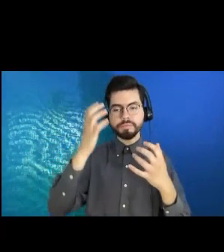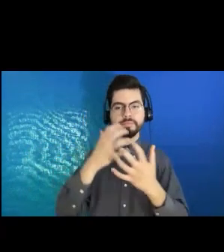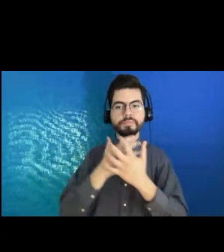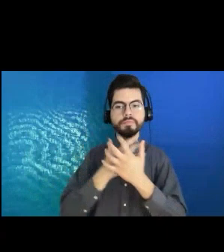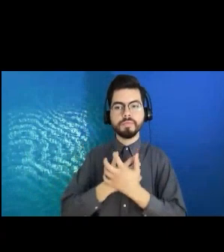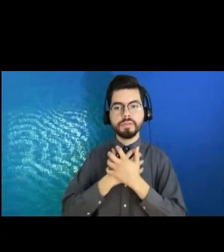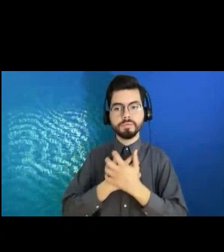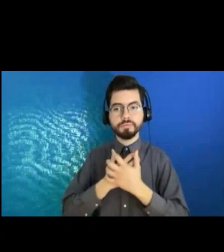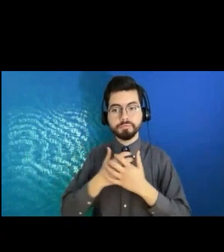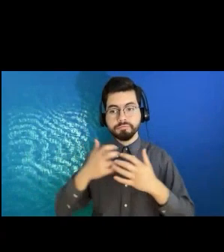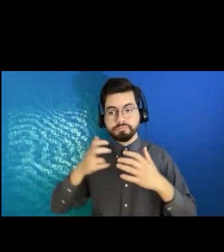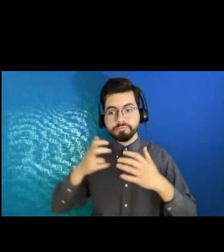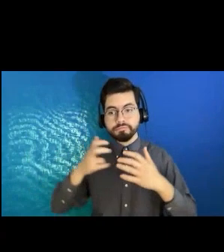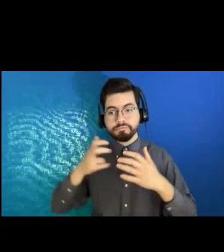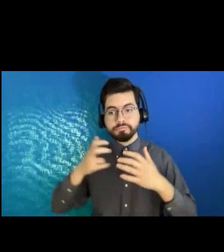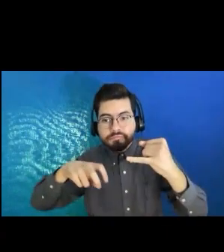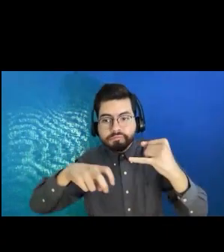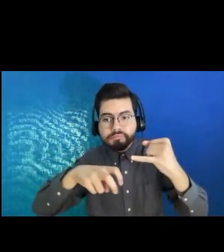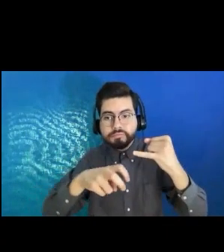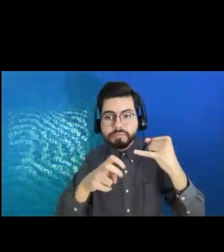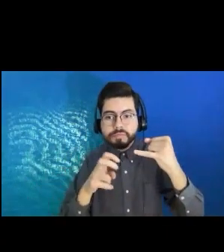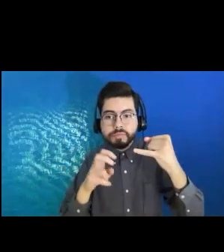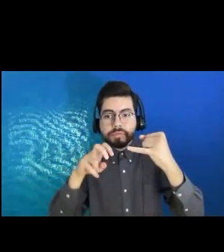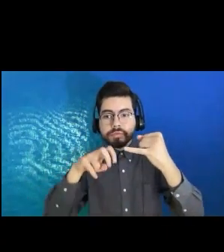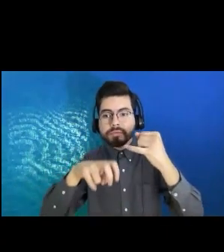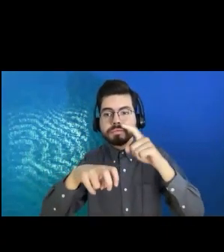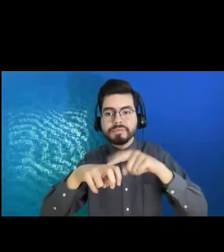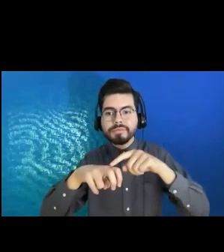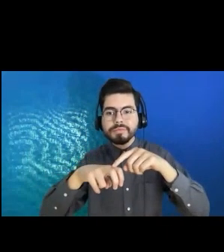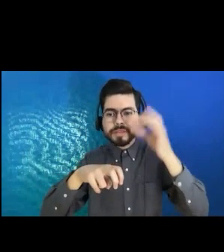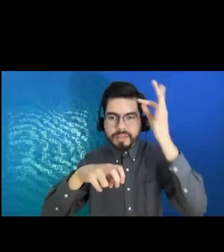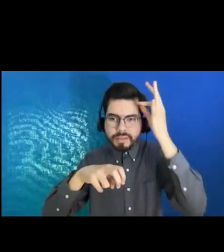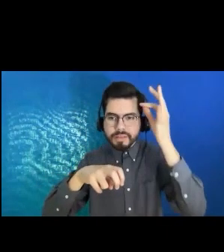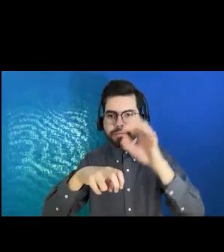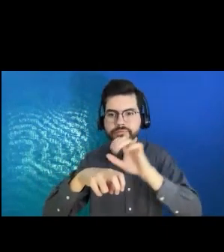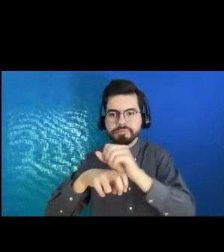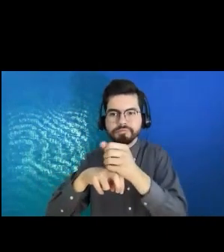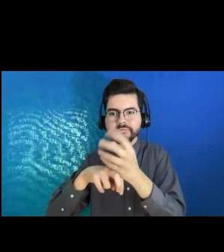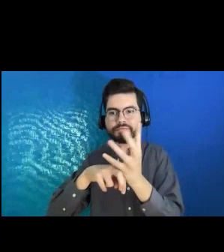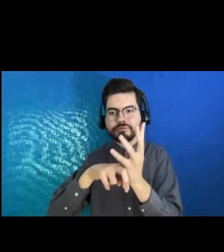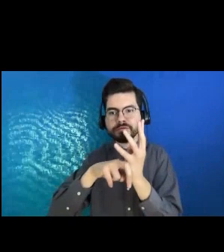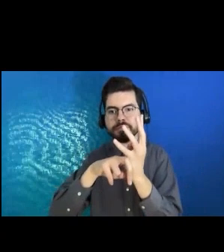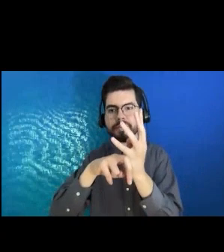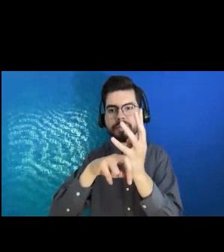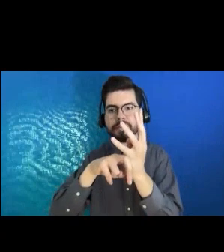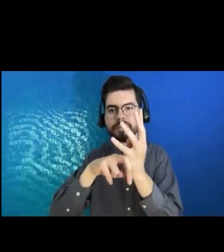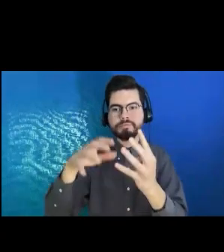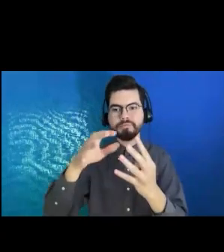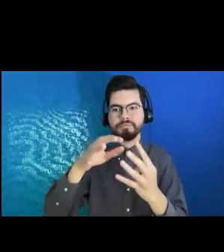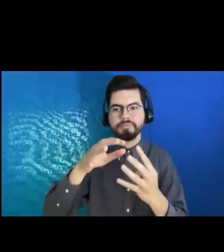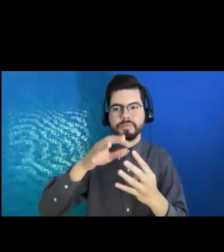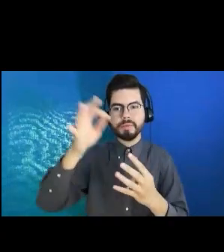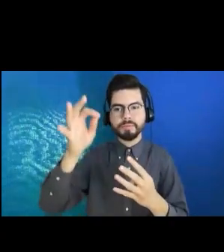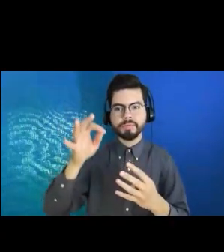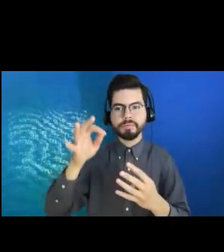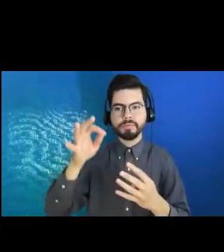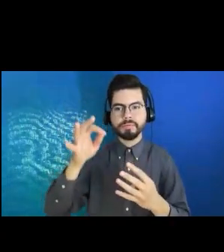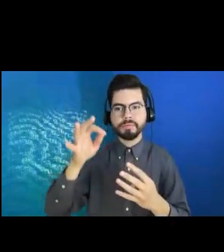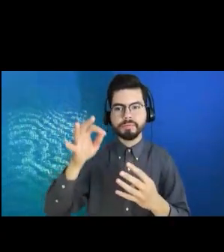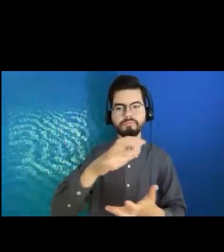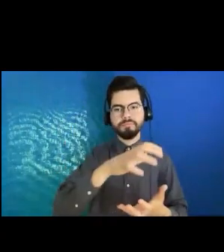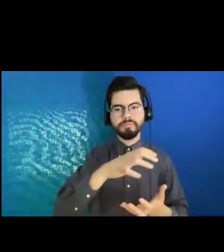back, and we analyze it for DNA. And then we did density estimates for black bears on the northern range. So